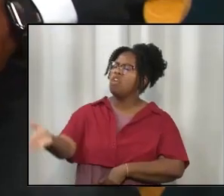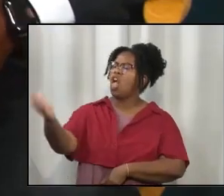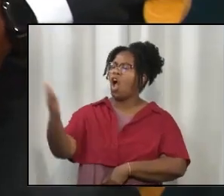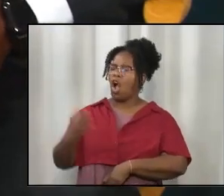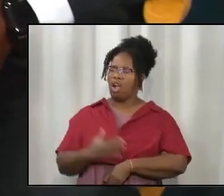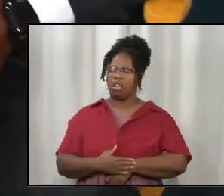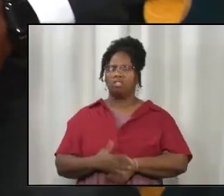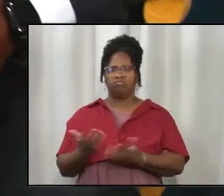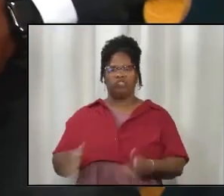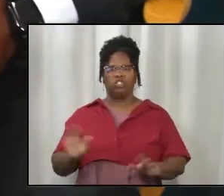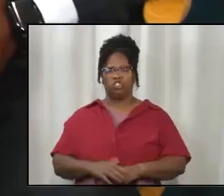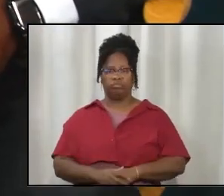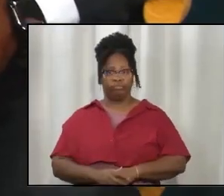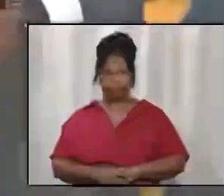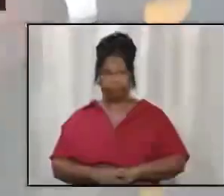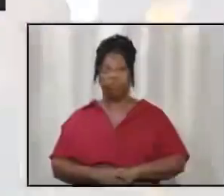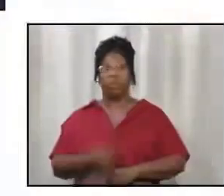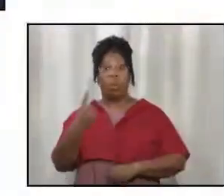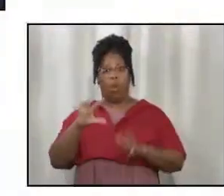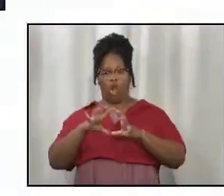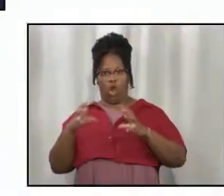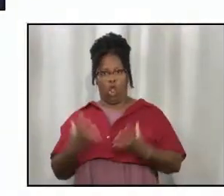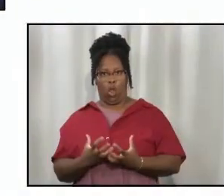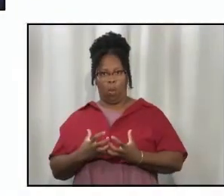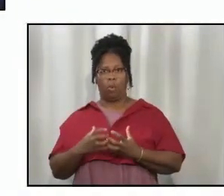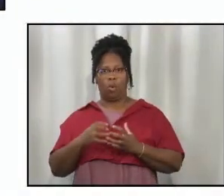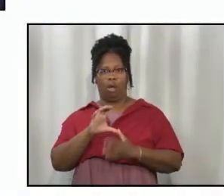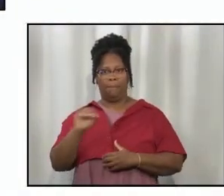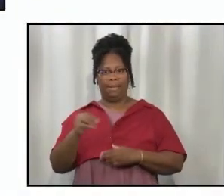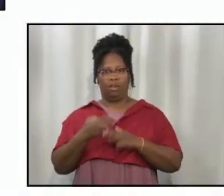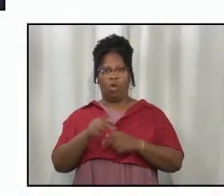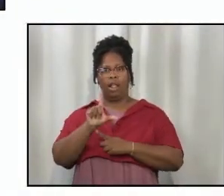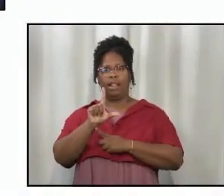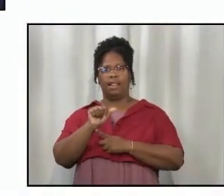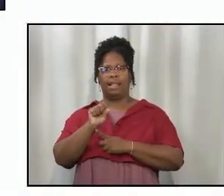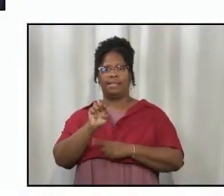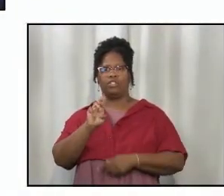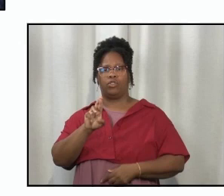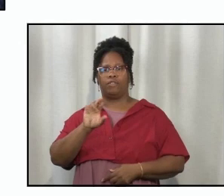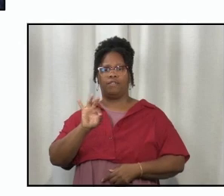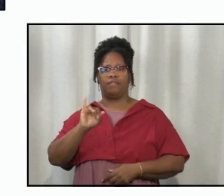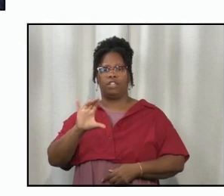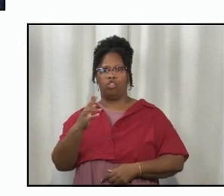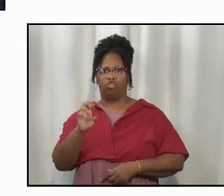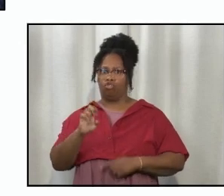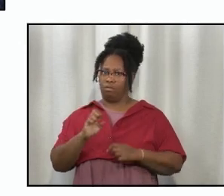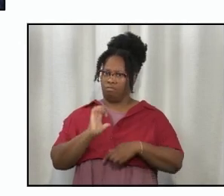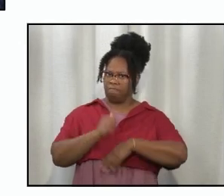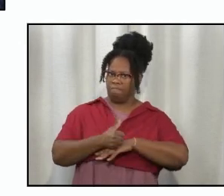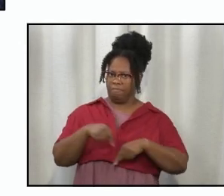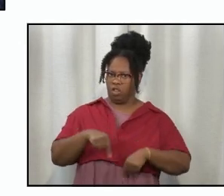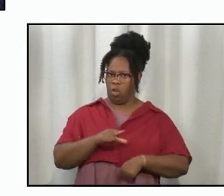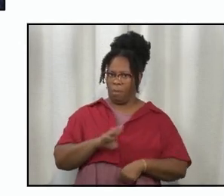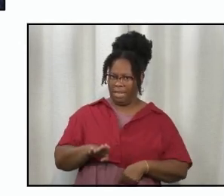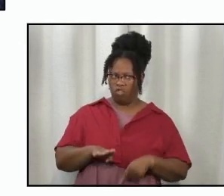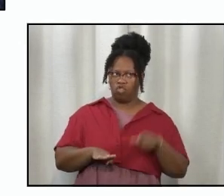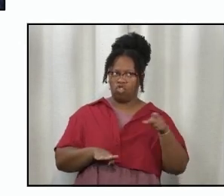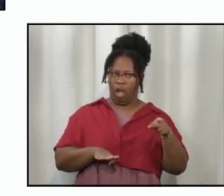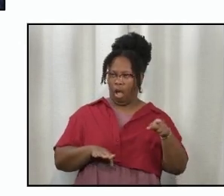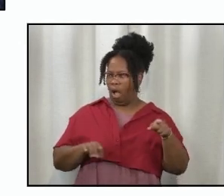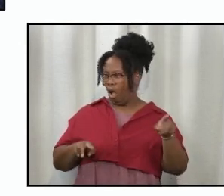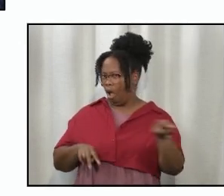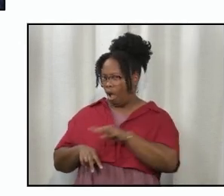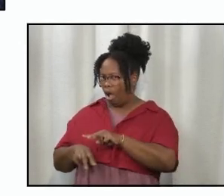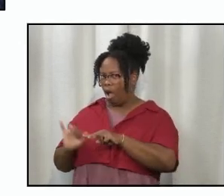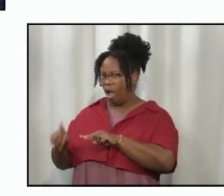which is a company, it's a global company, but based here in Long Beach, they worked with us. They saw the vision, and they worked with Chris Zamora, and we